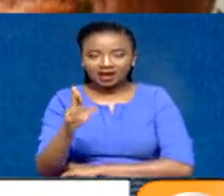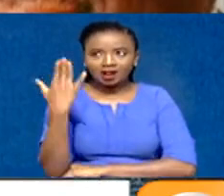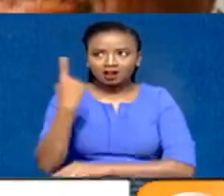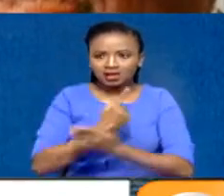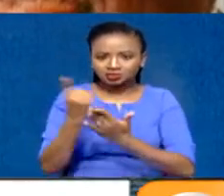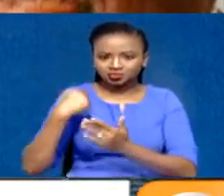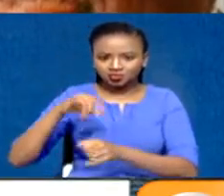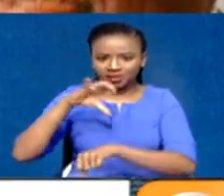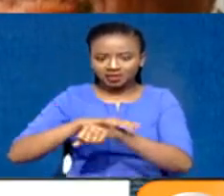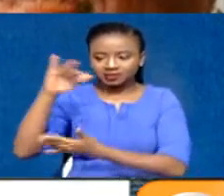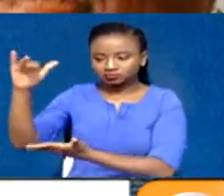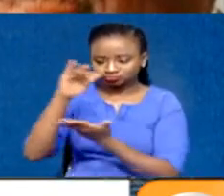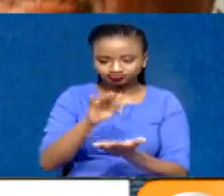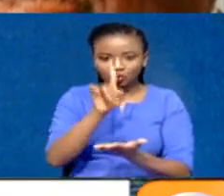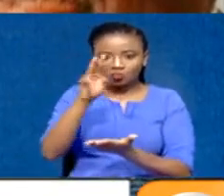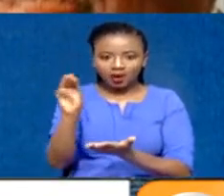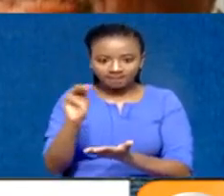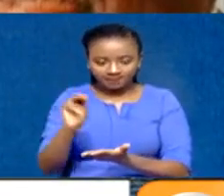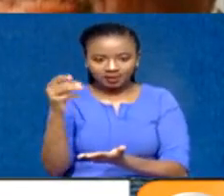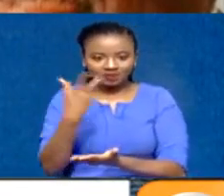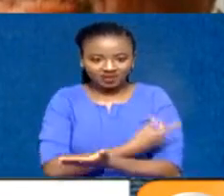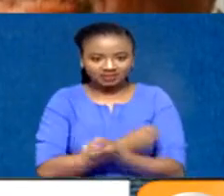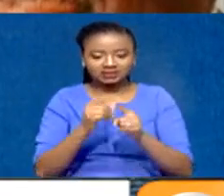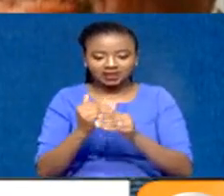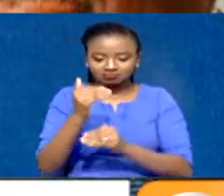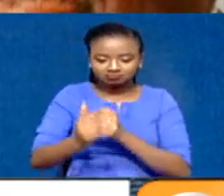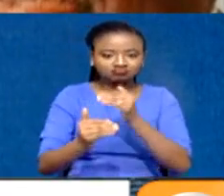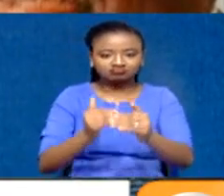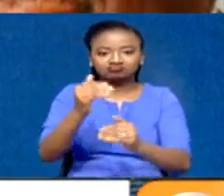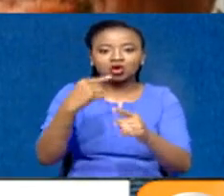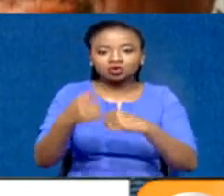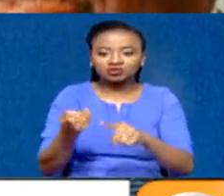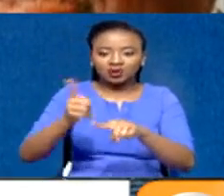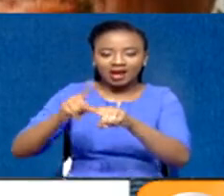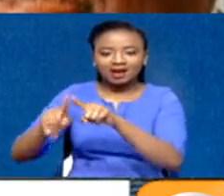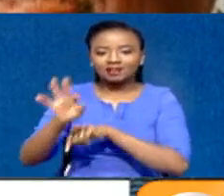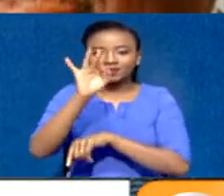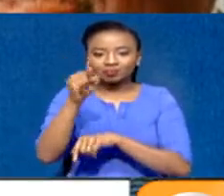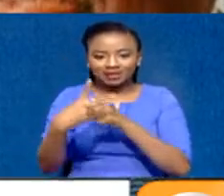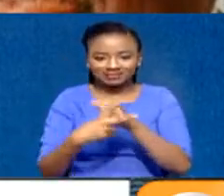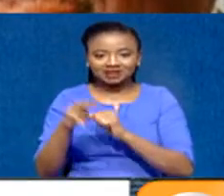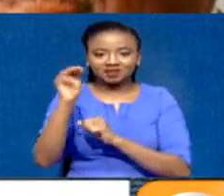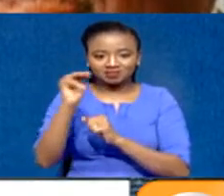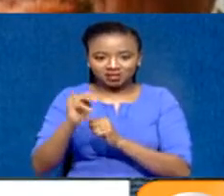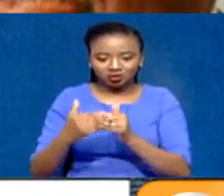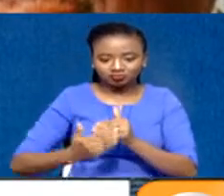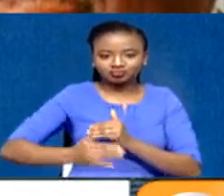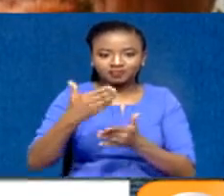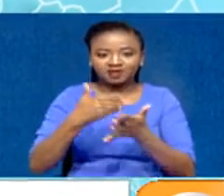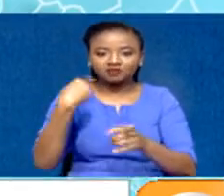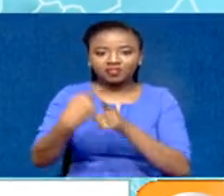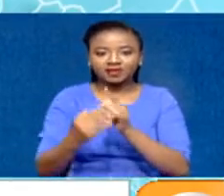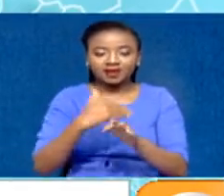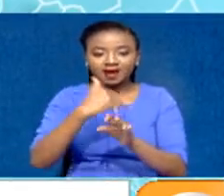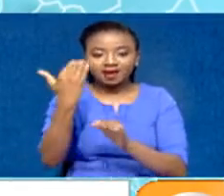last week we received 1 million. And we'll be receiving almost another 3.7 million doses of Pfizer before the end of the